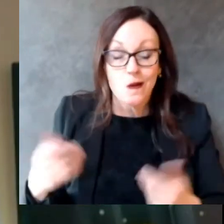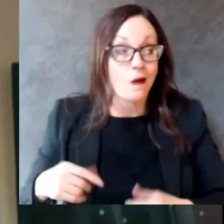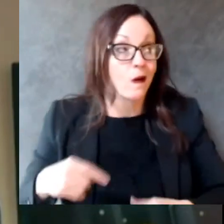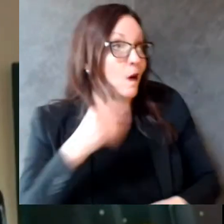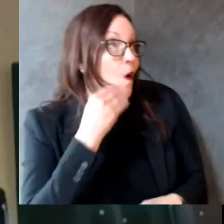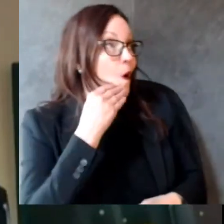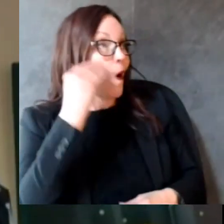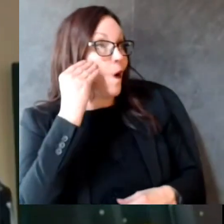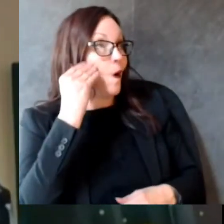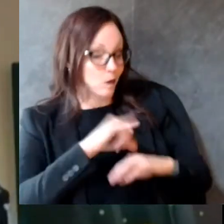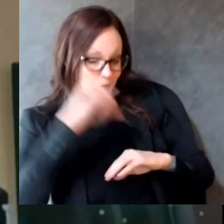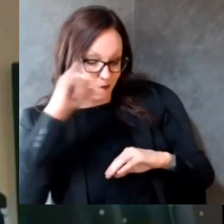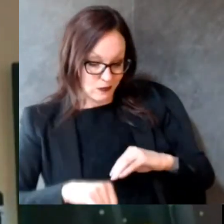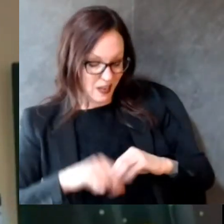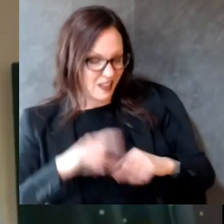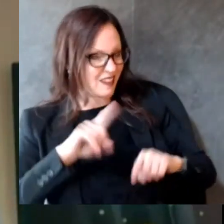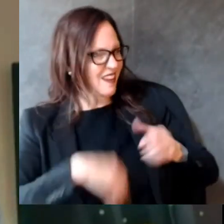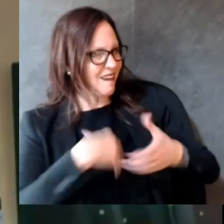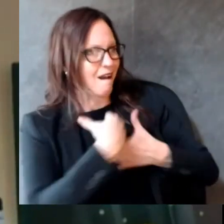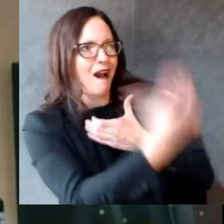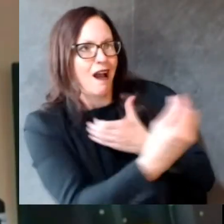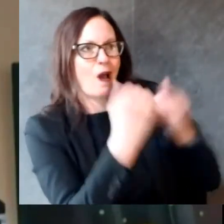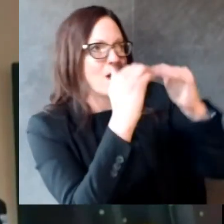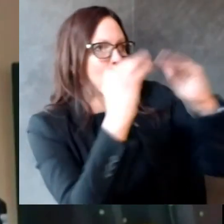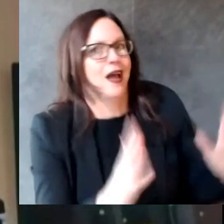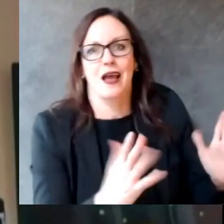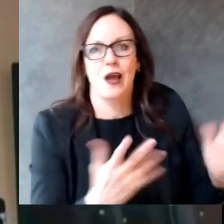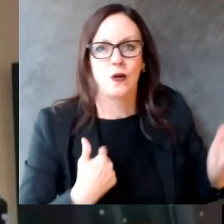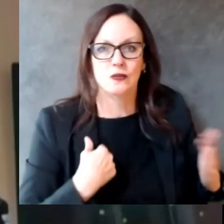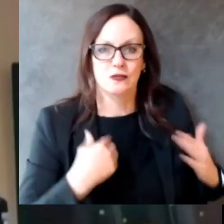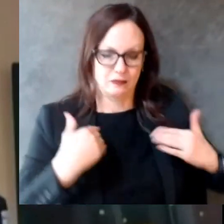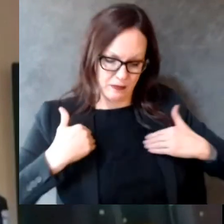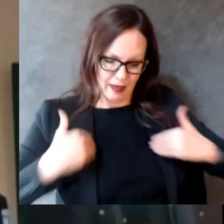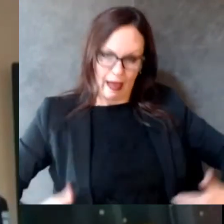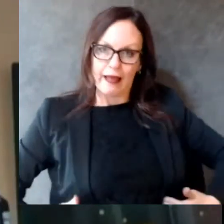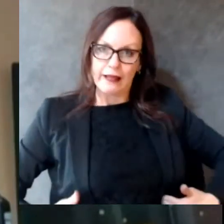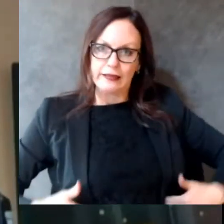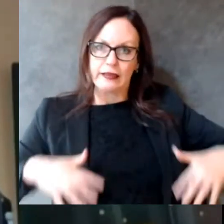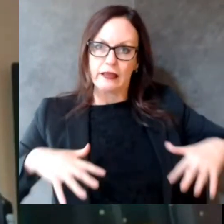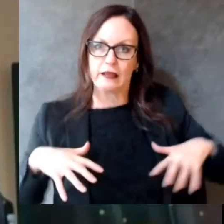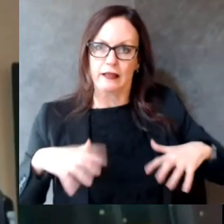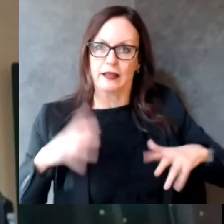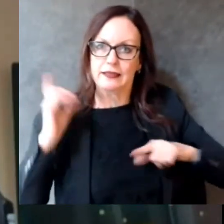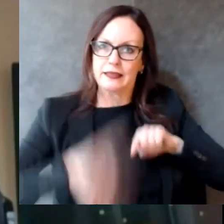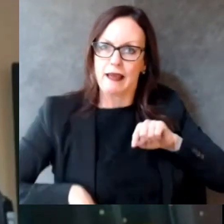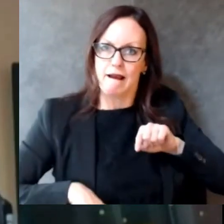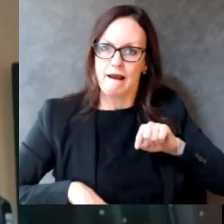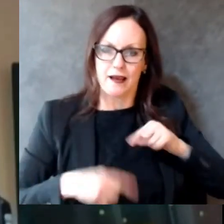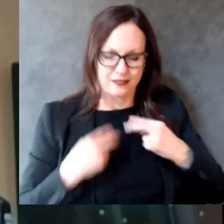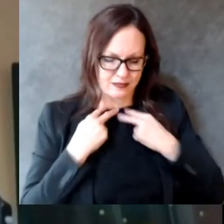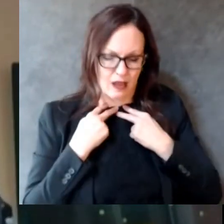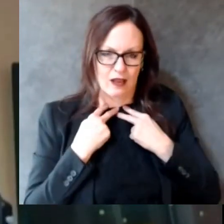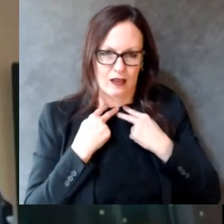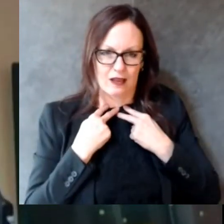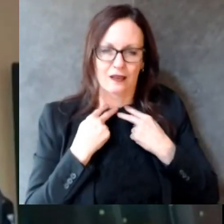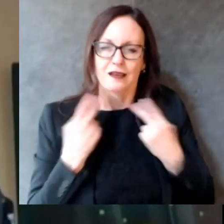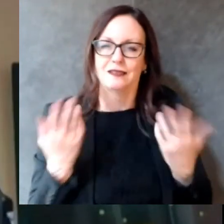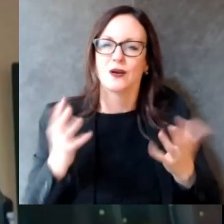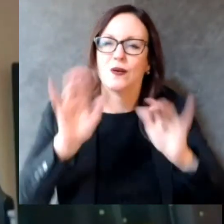site. So we will continue to offer vaccine to people in that age